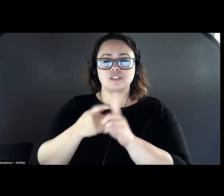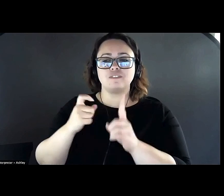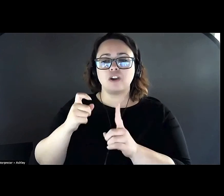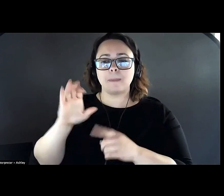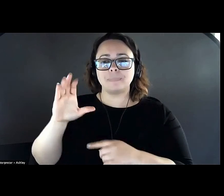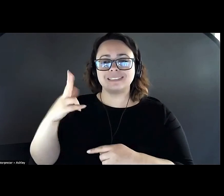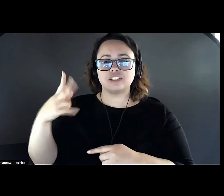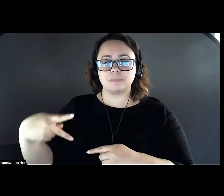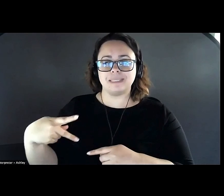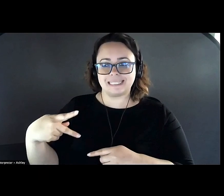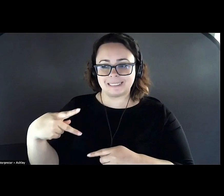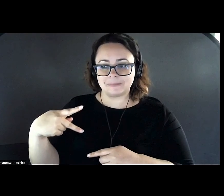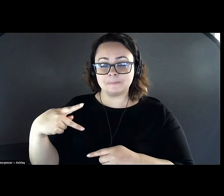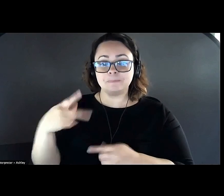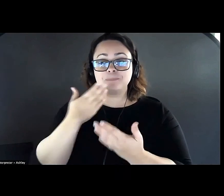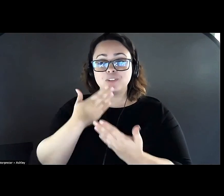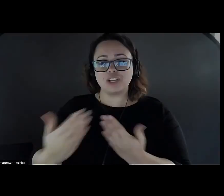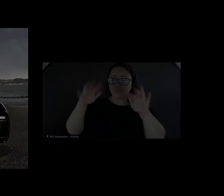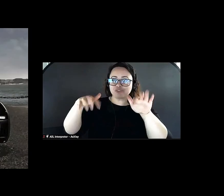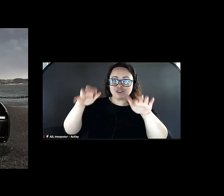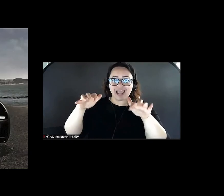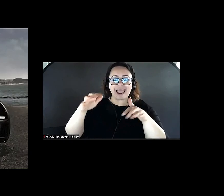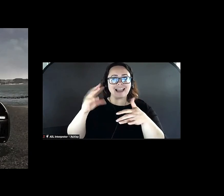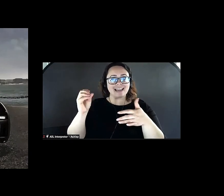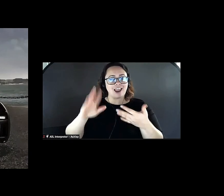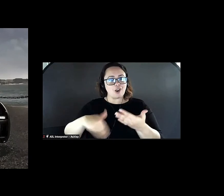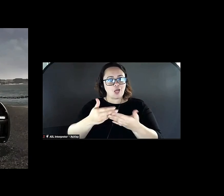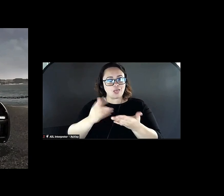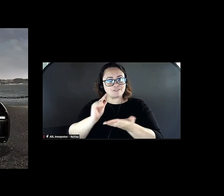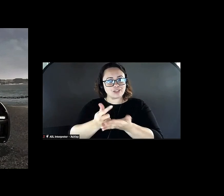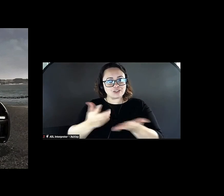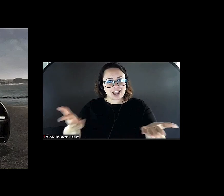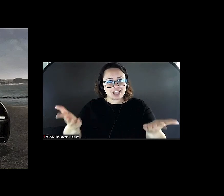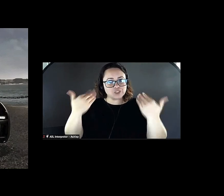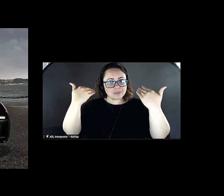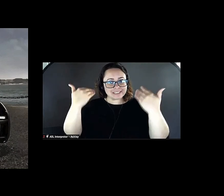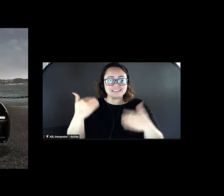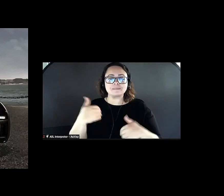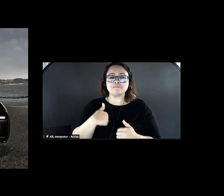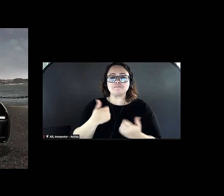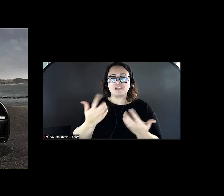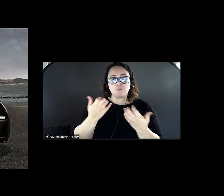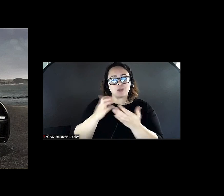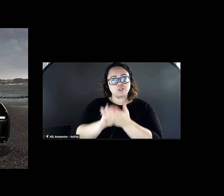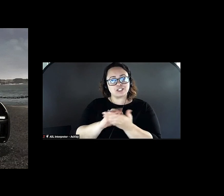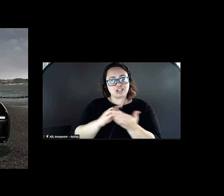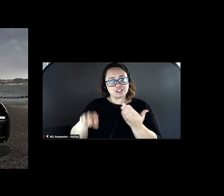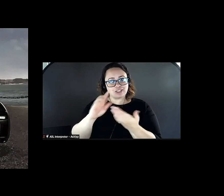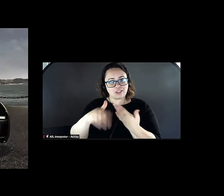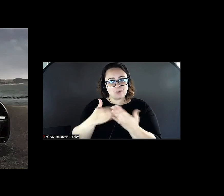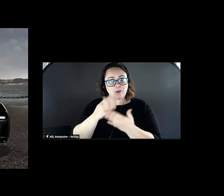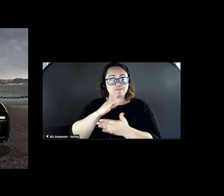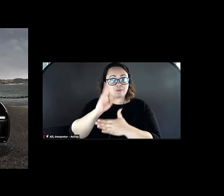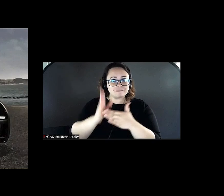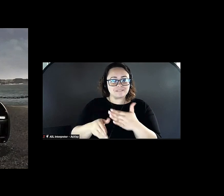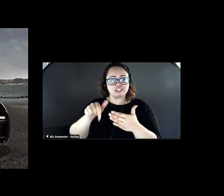Highway Patrol. Good morning, Chris. And first and foremost, I want to congratulate you on completing this course. And as